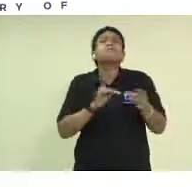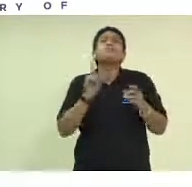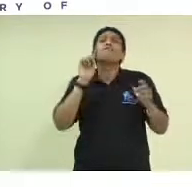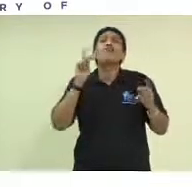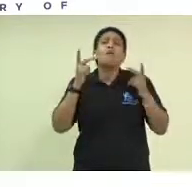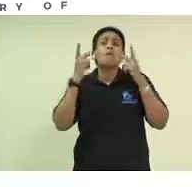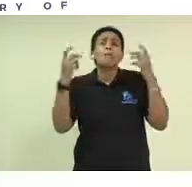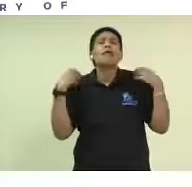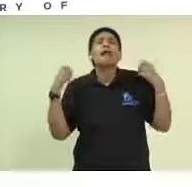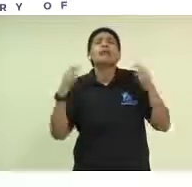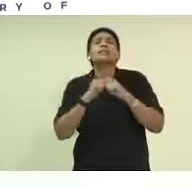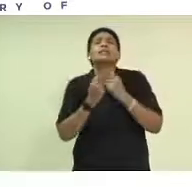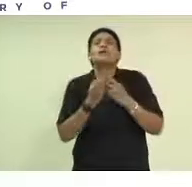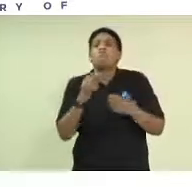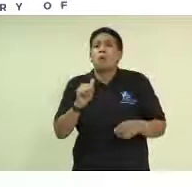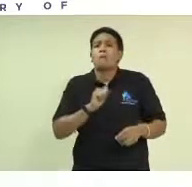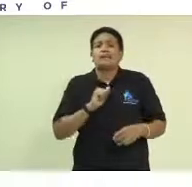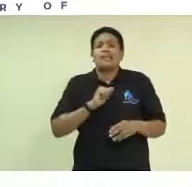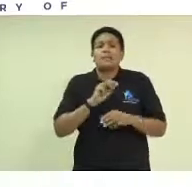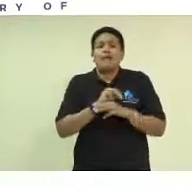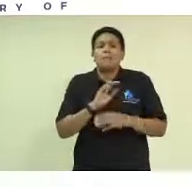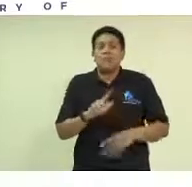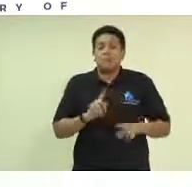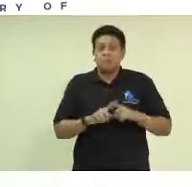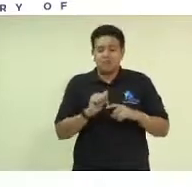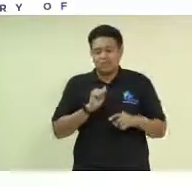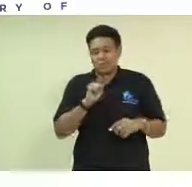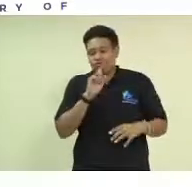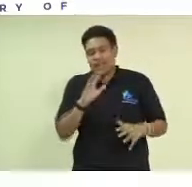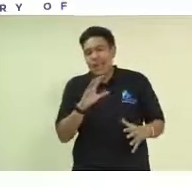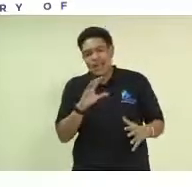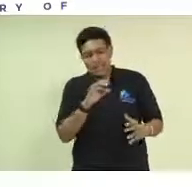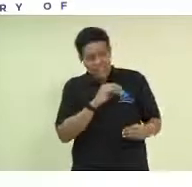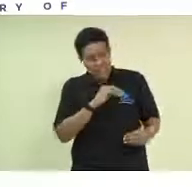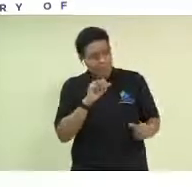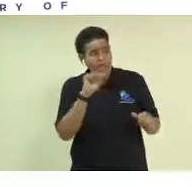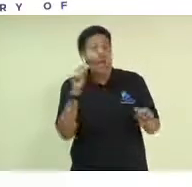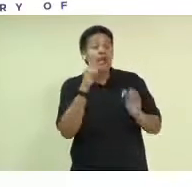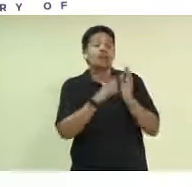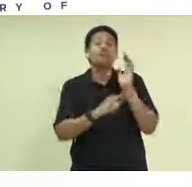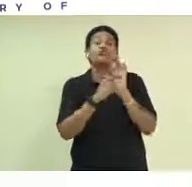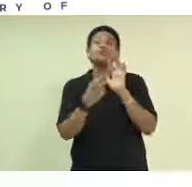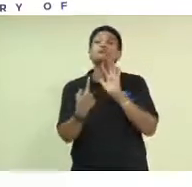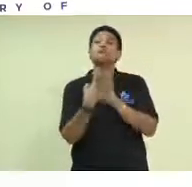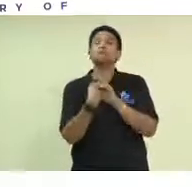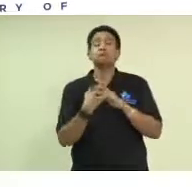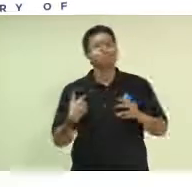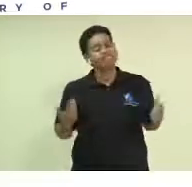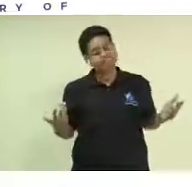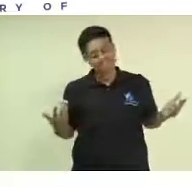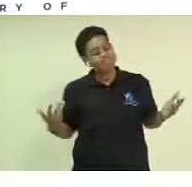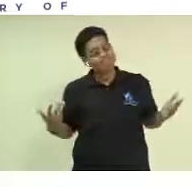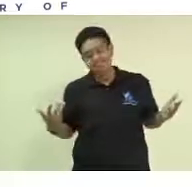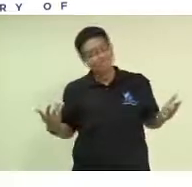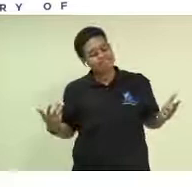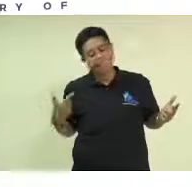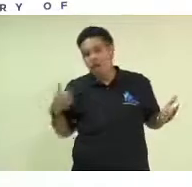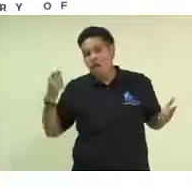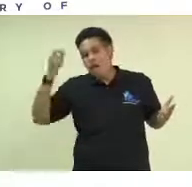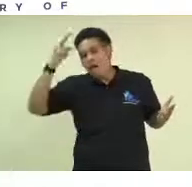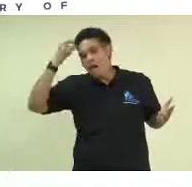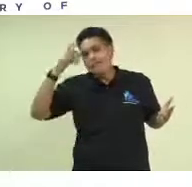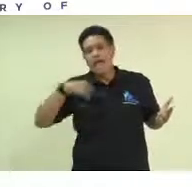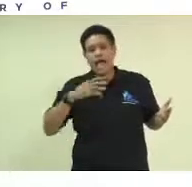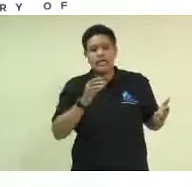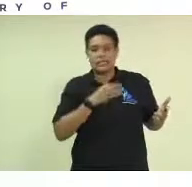team or myself as minister, even though I accept any criticism that is levied. I mean, I understand that is the